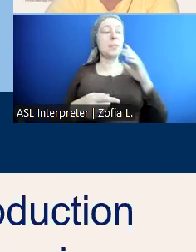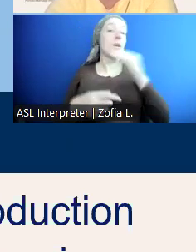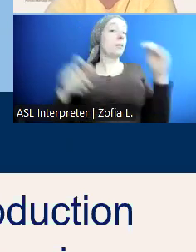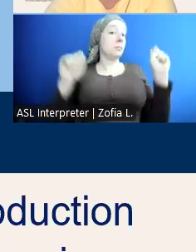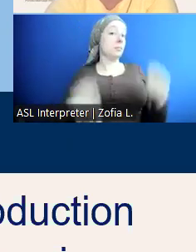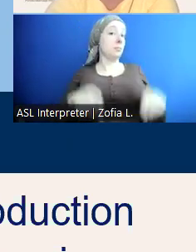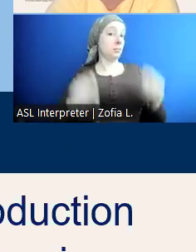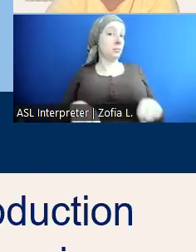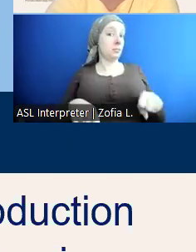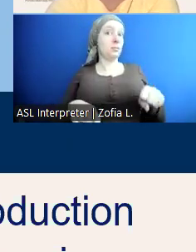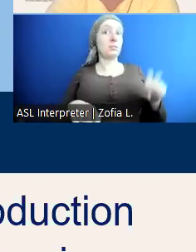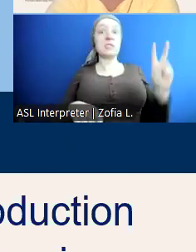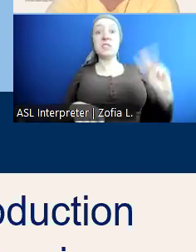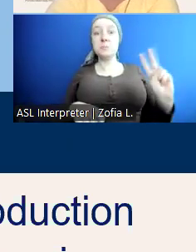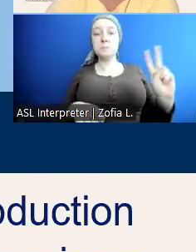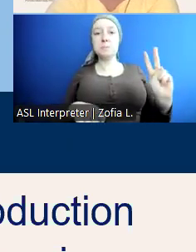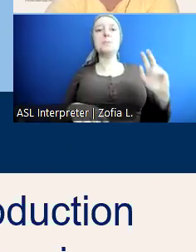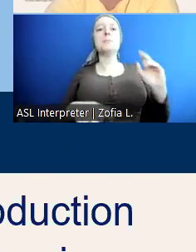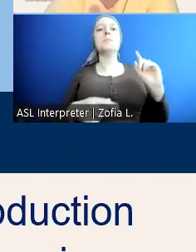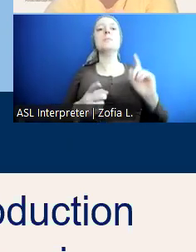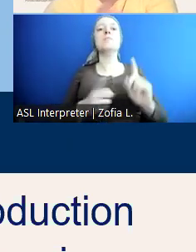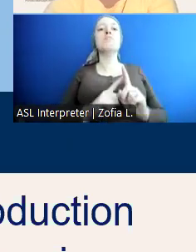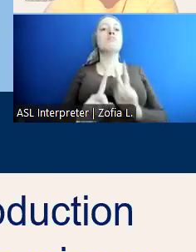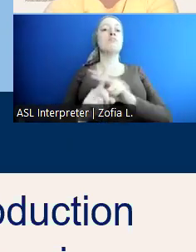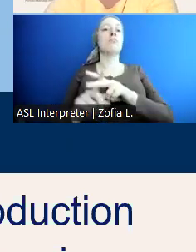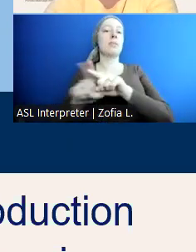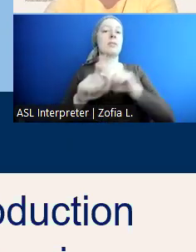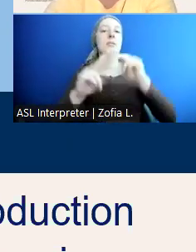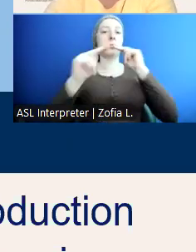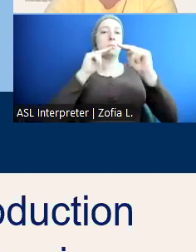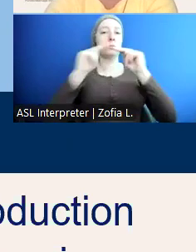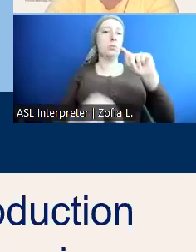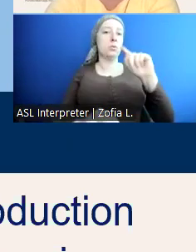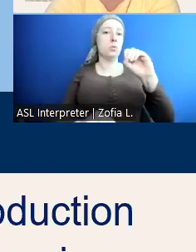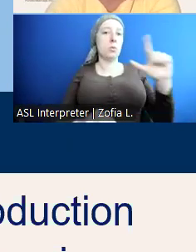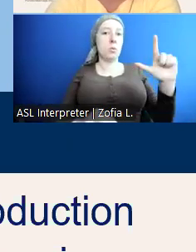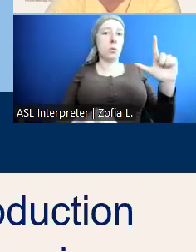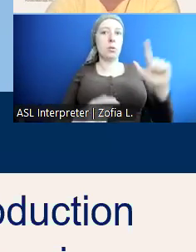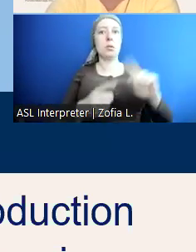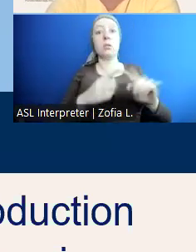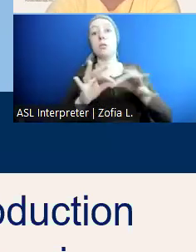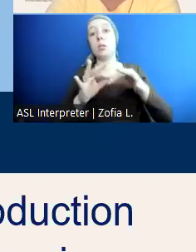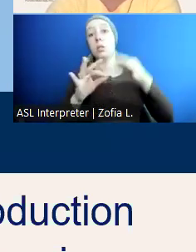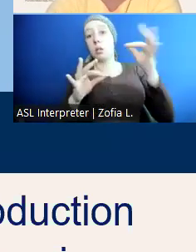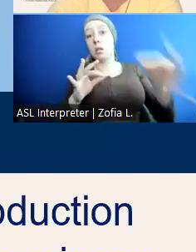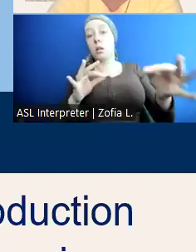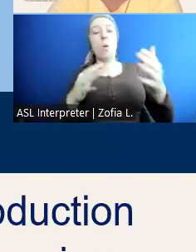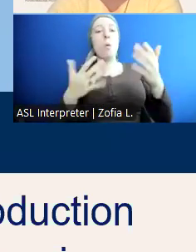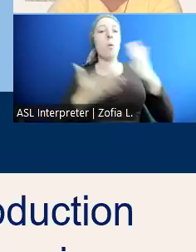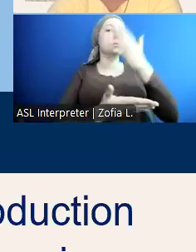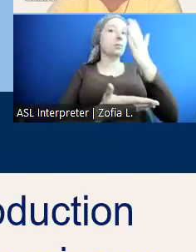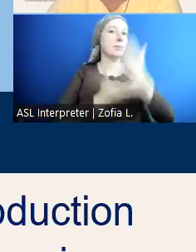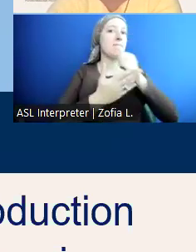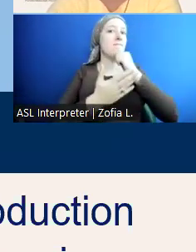potential victims to use as a negotiating tool to perhaps delay or to stop an